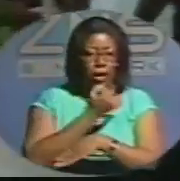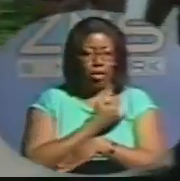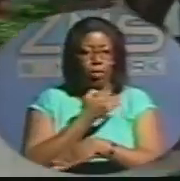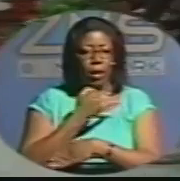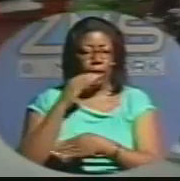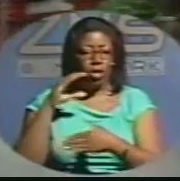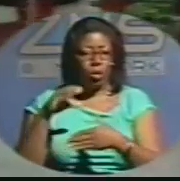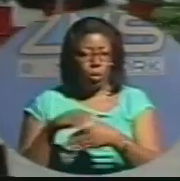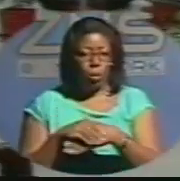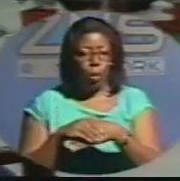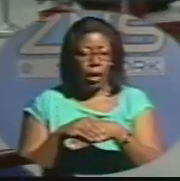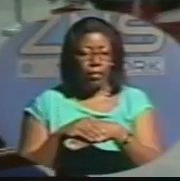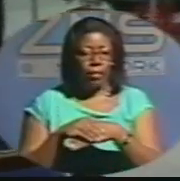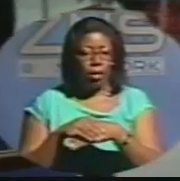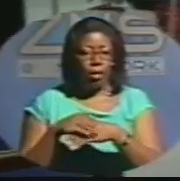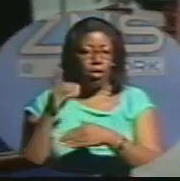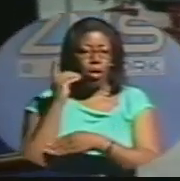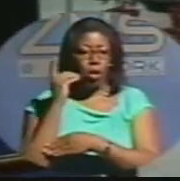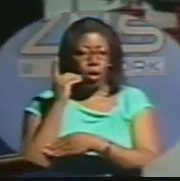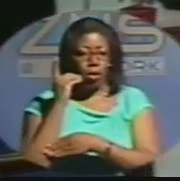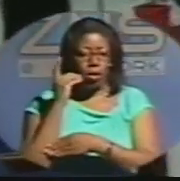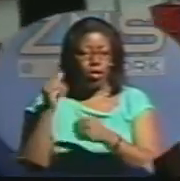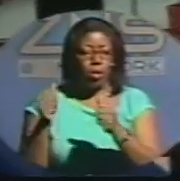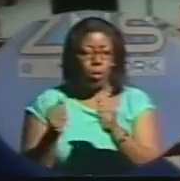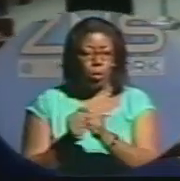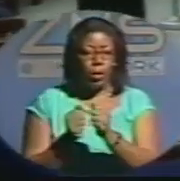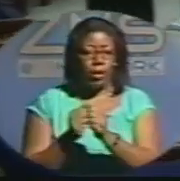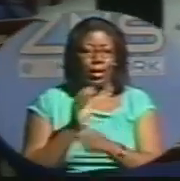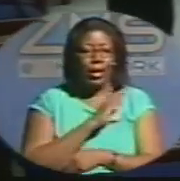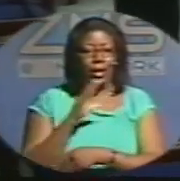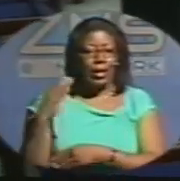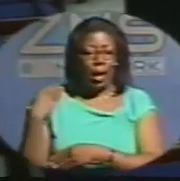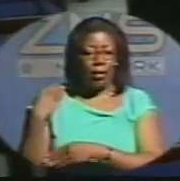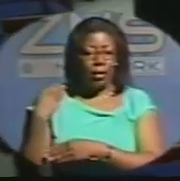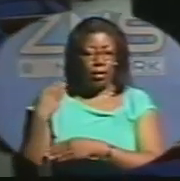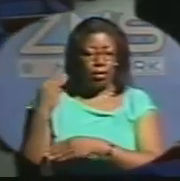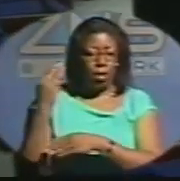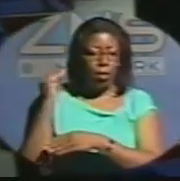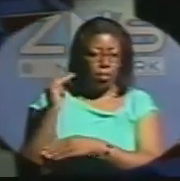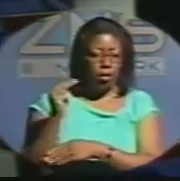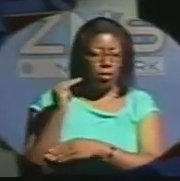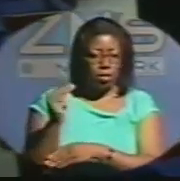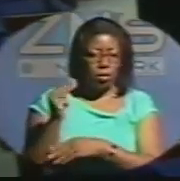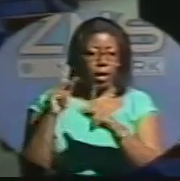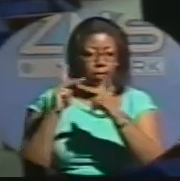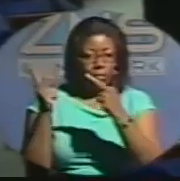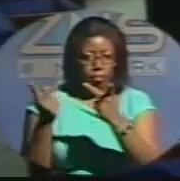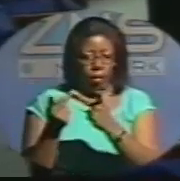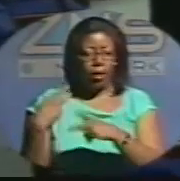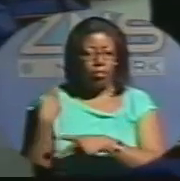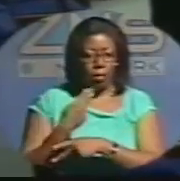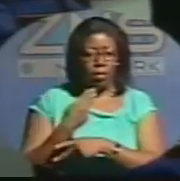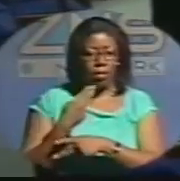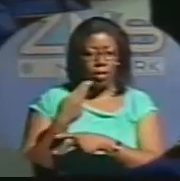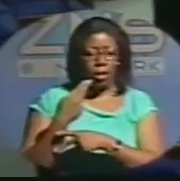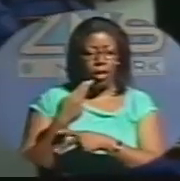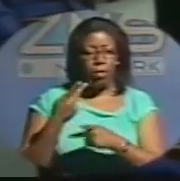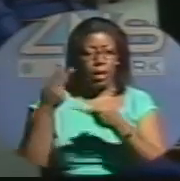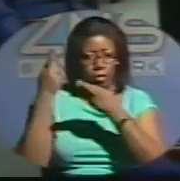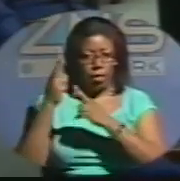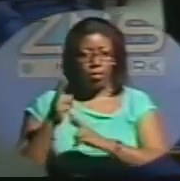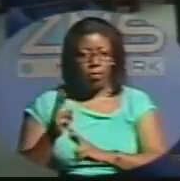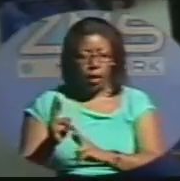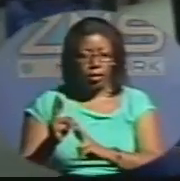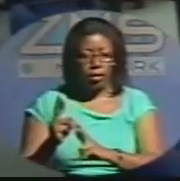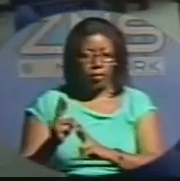wife Dolores were there, along with former cabinet ministers, members of parliament and party members, to pay their respects. We spoke with several